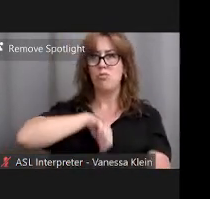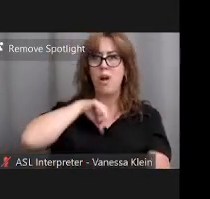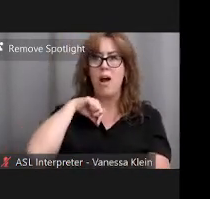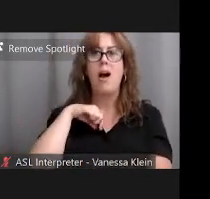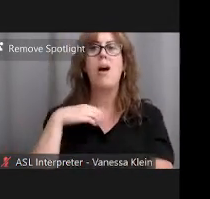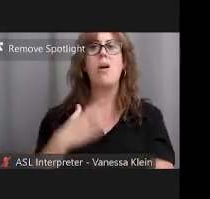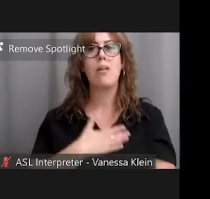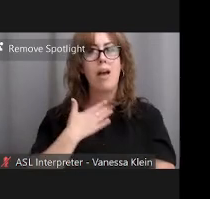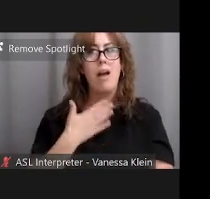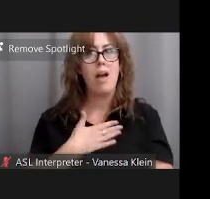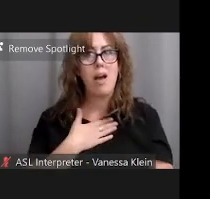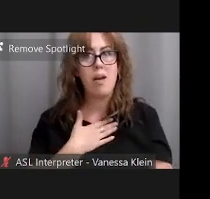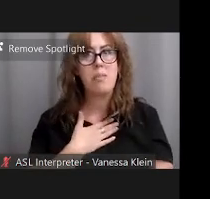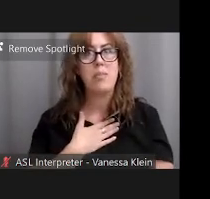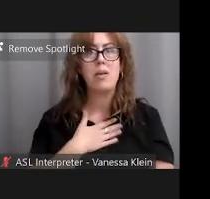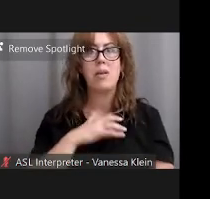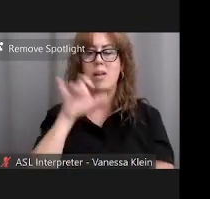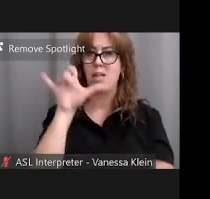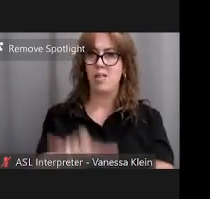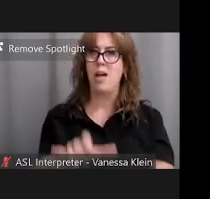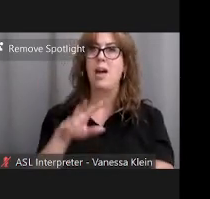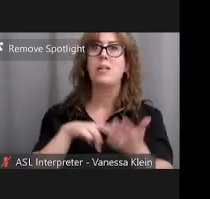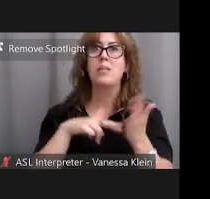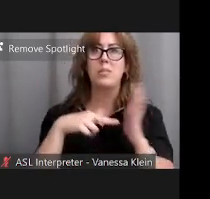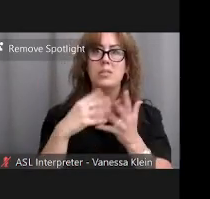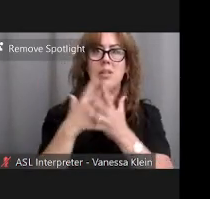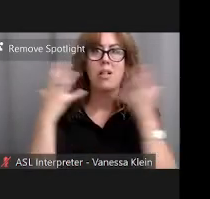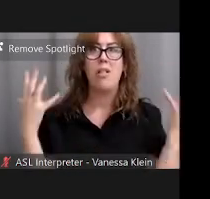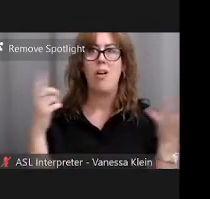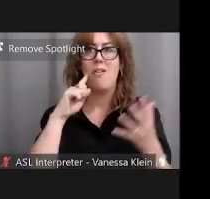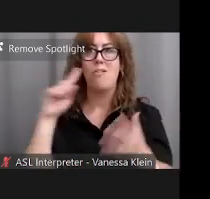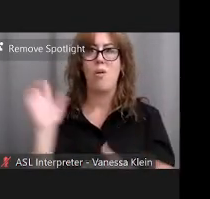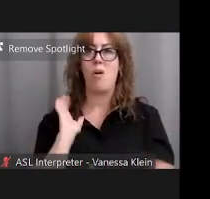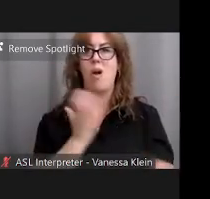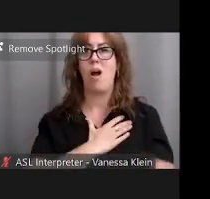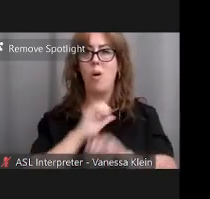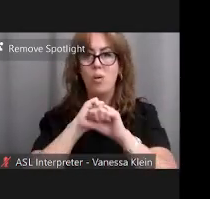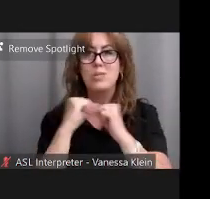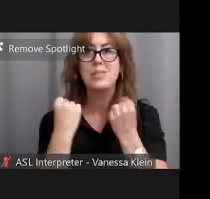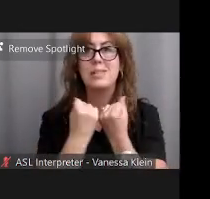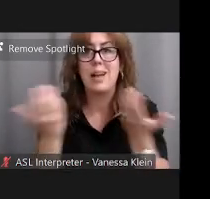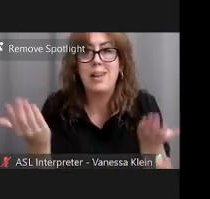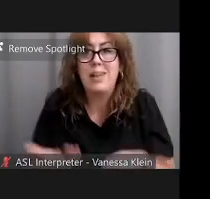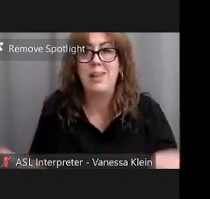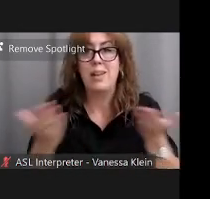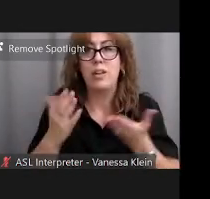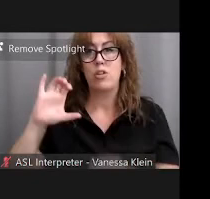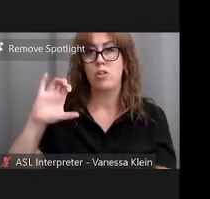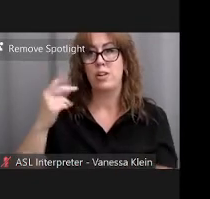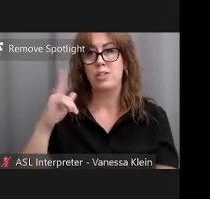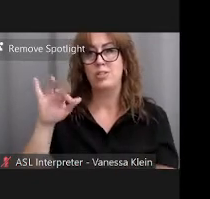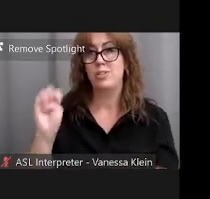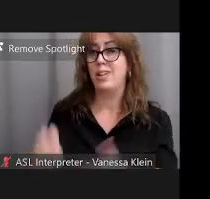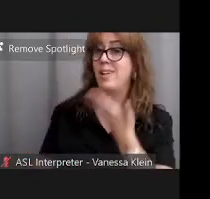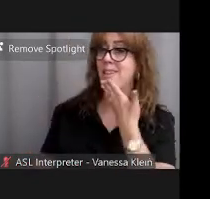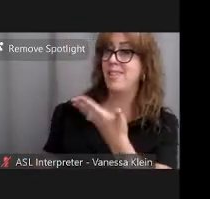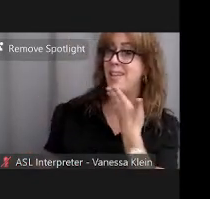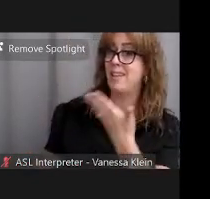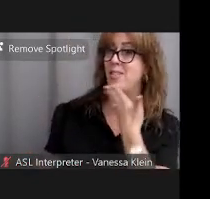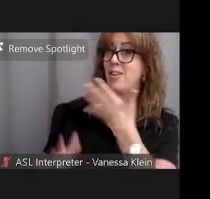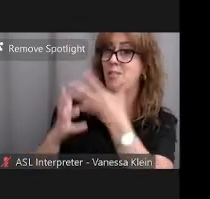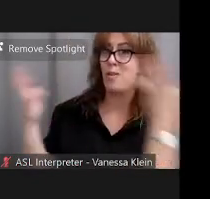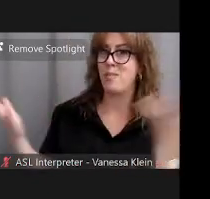means theater for the society in Chile. Yep. Well, thank you very much. Okay, have a good